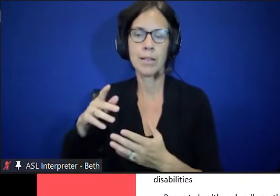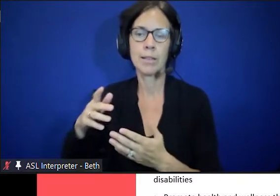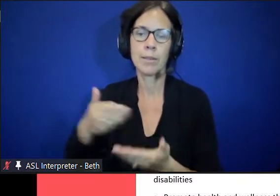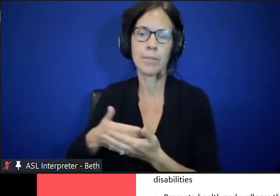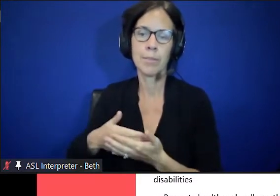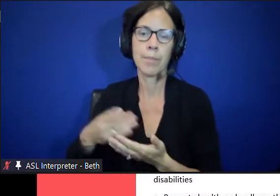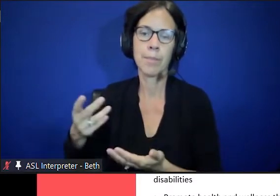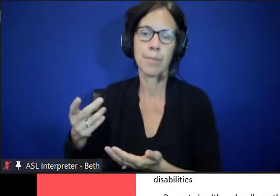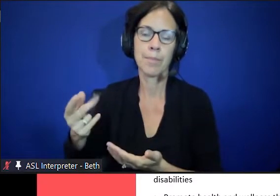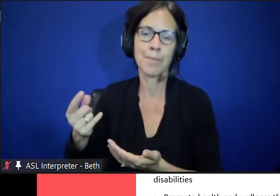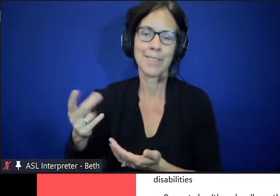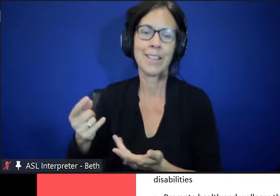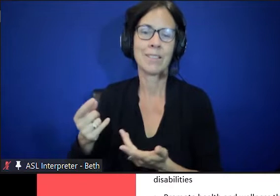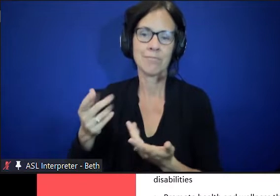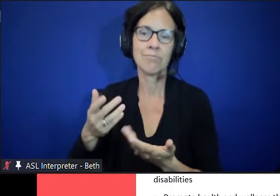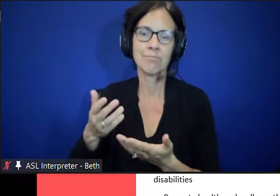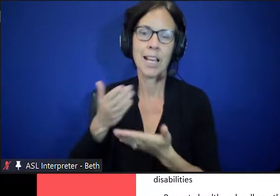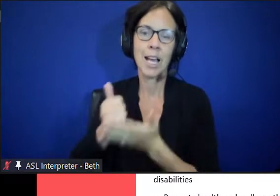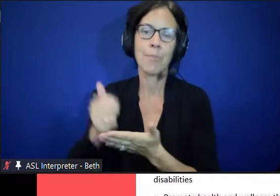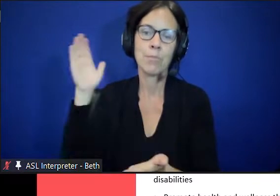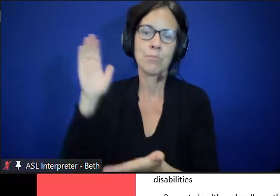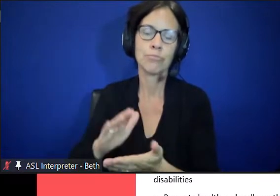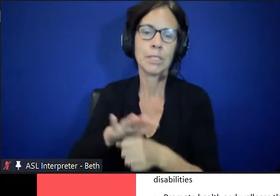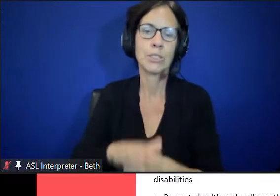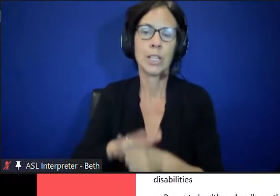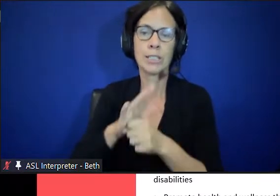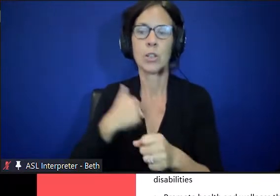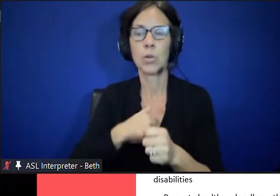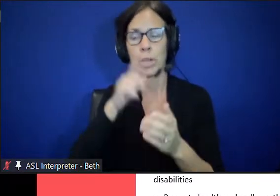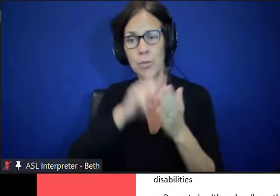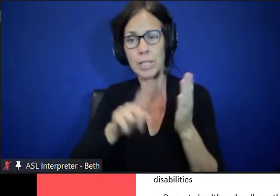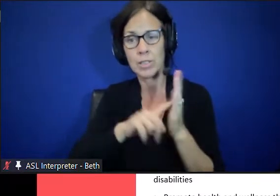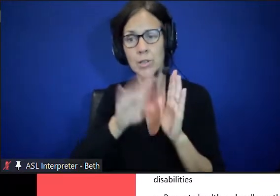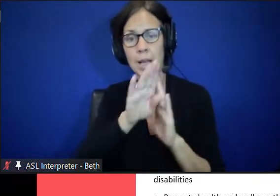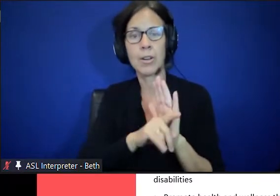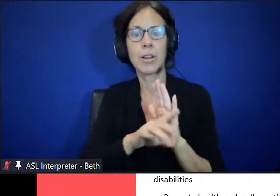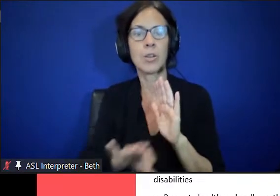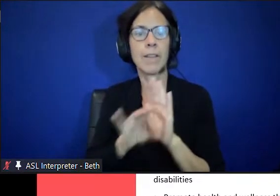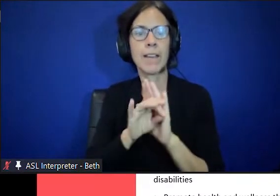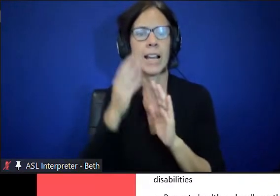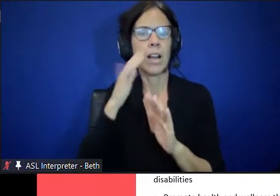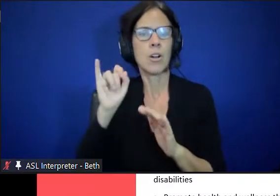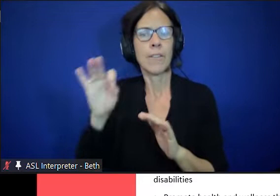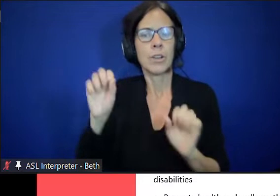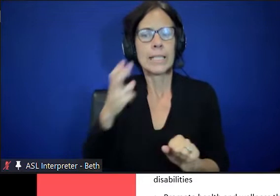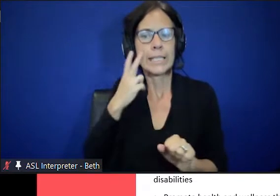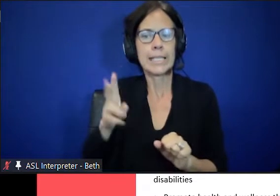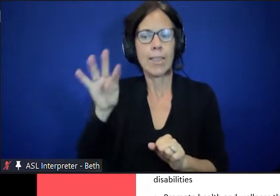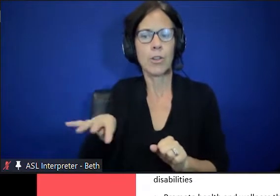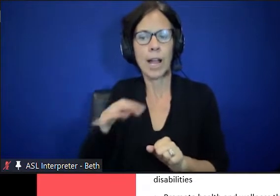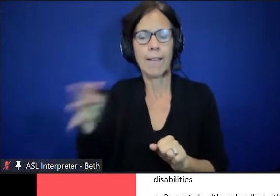everyone. So we did some background research and we found that from the graph, I don't know if you guys can see it in the corner,